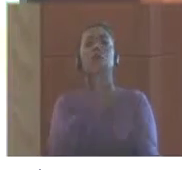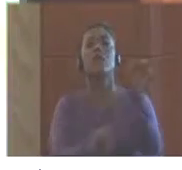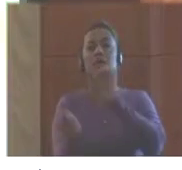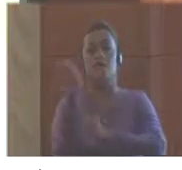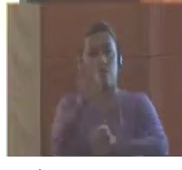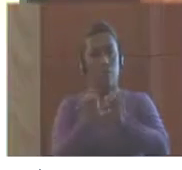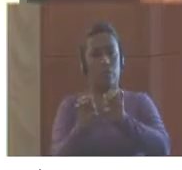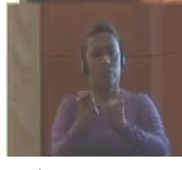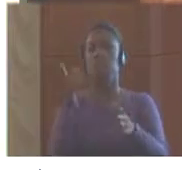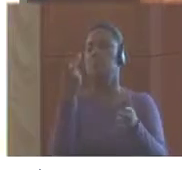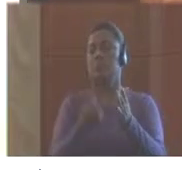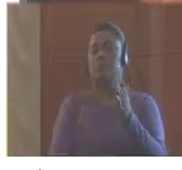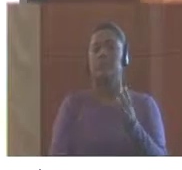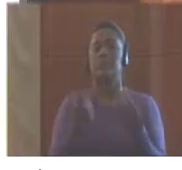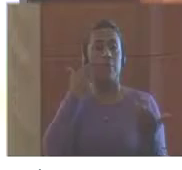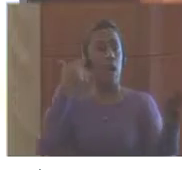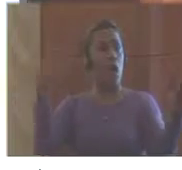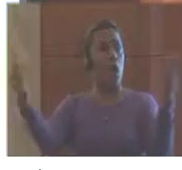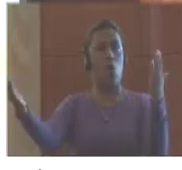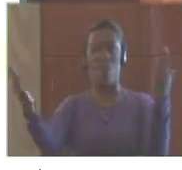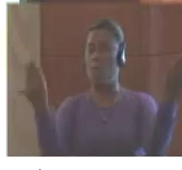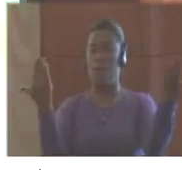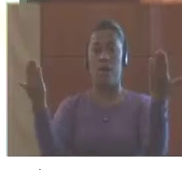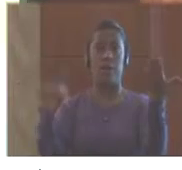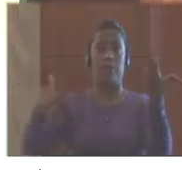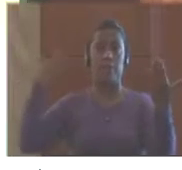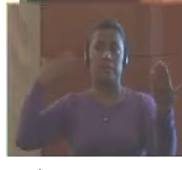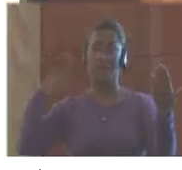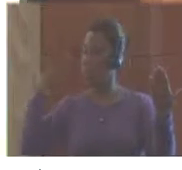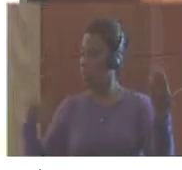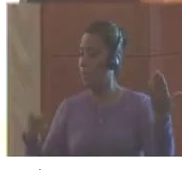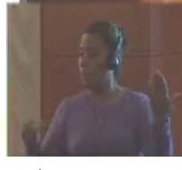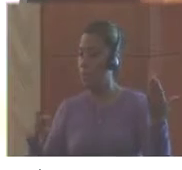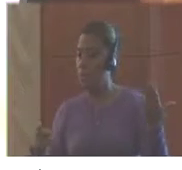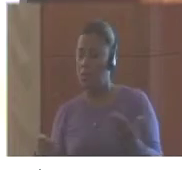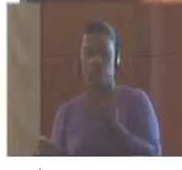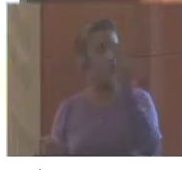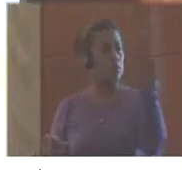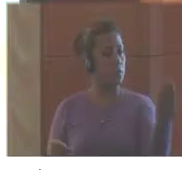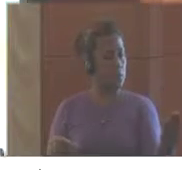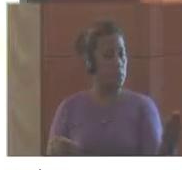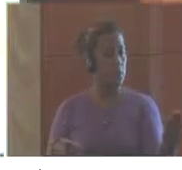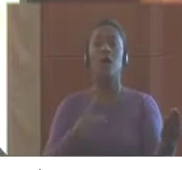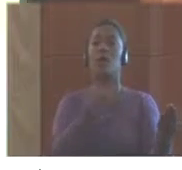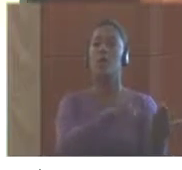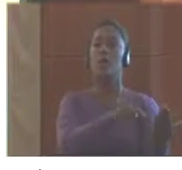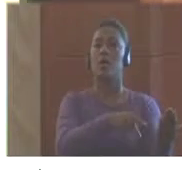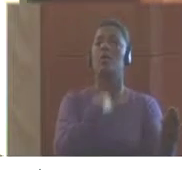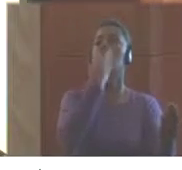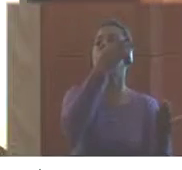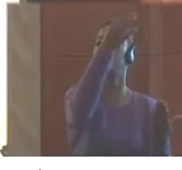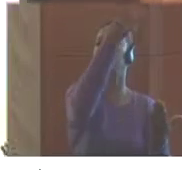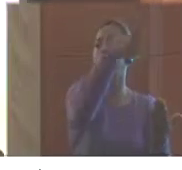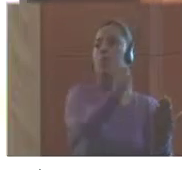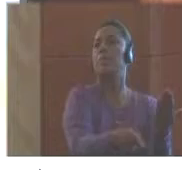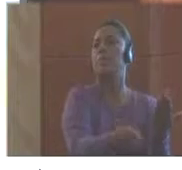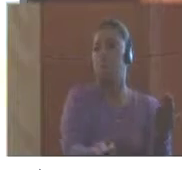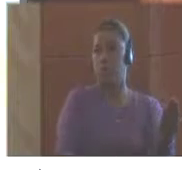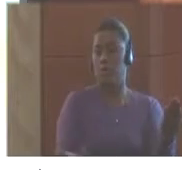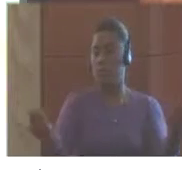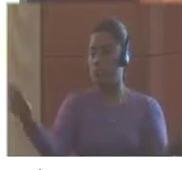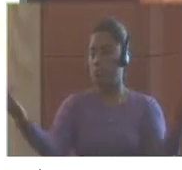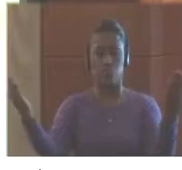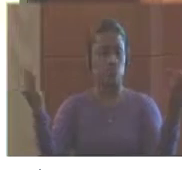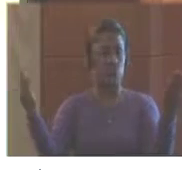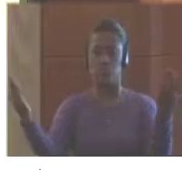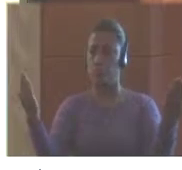evaluate? What is to assess? It is to compare to and compare with others, with other